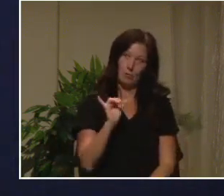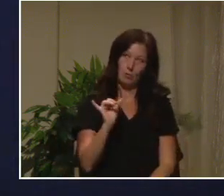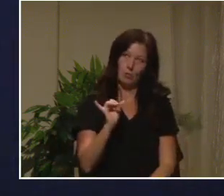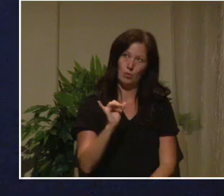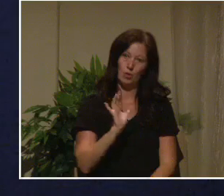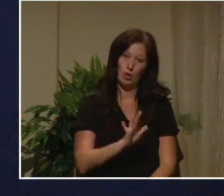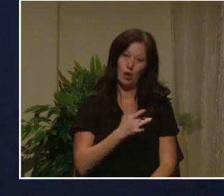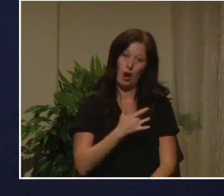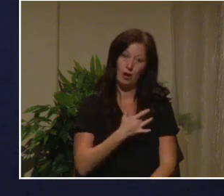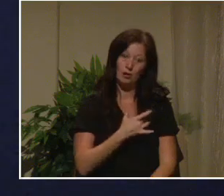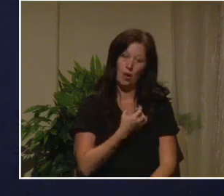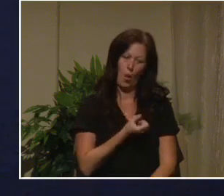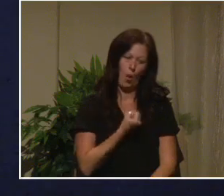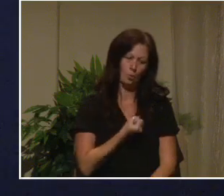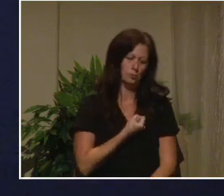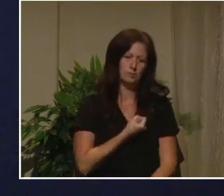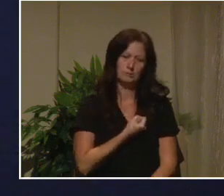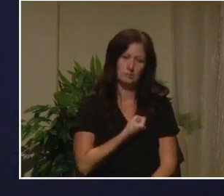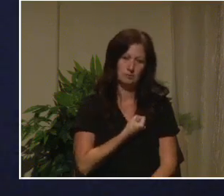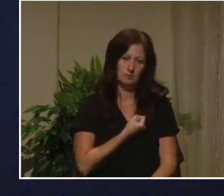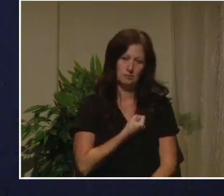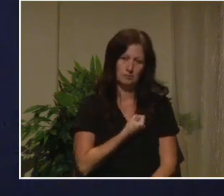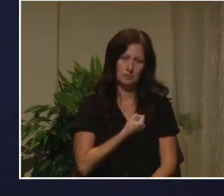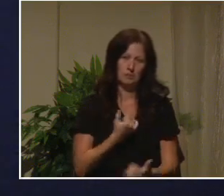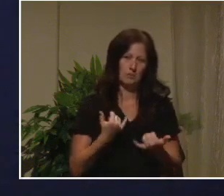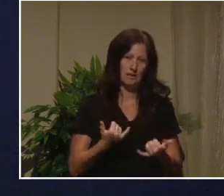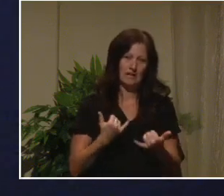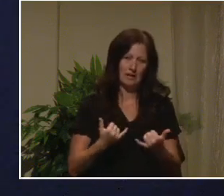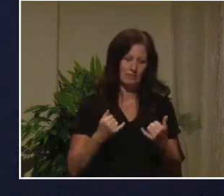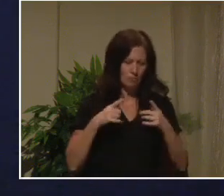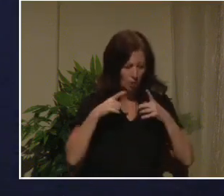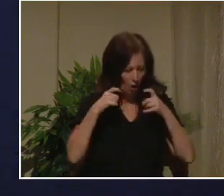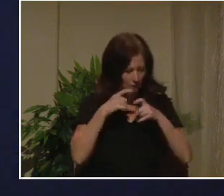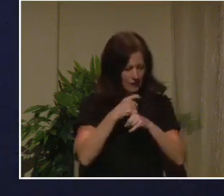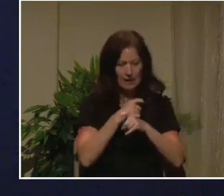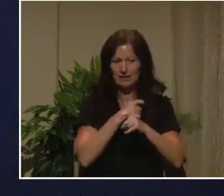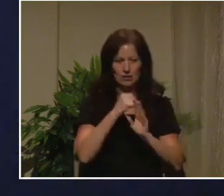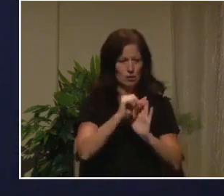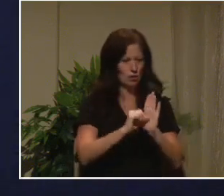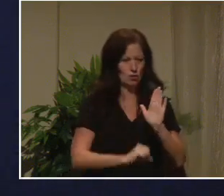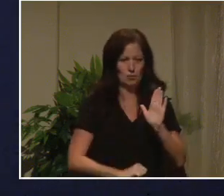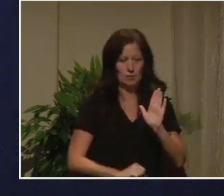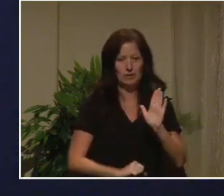as she goes through this very perplexing time.